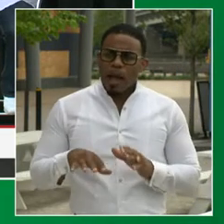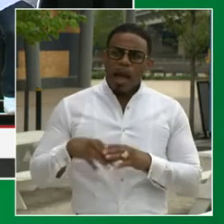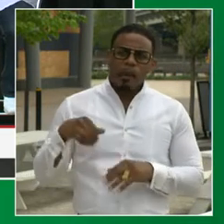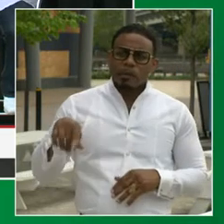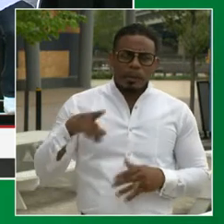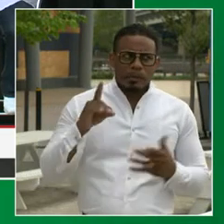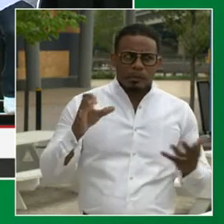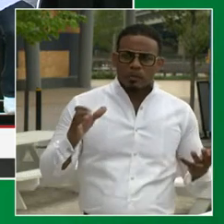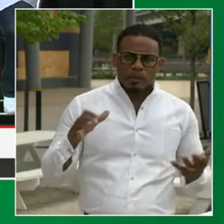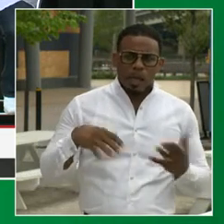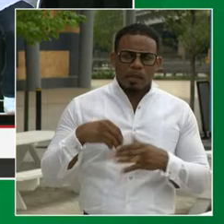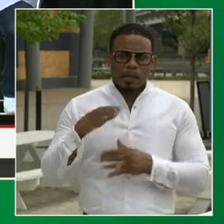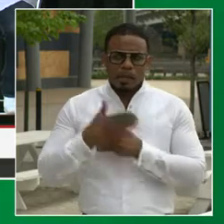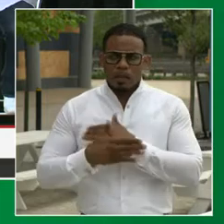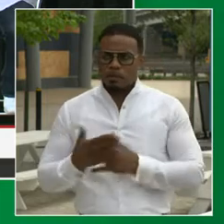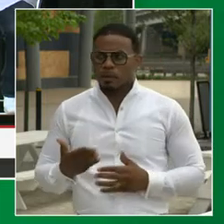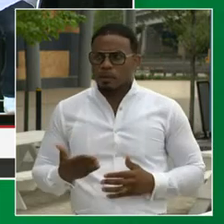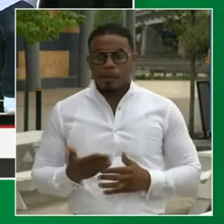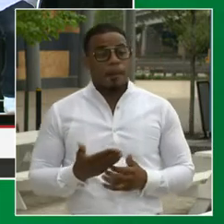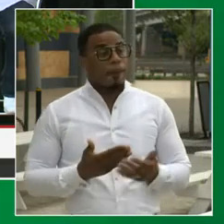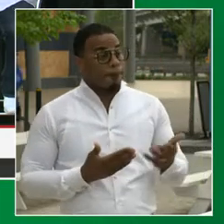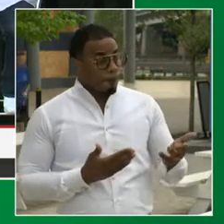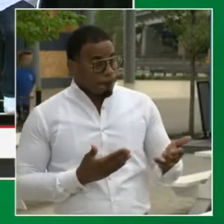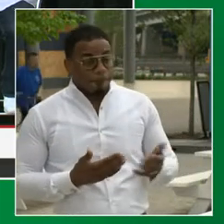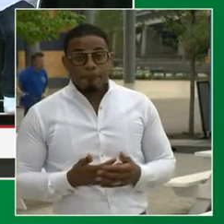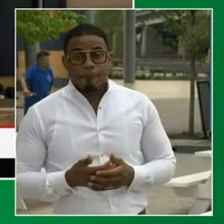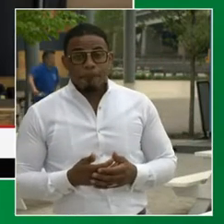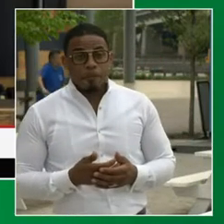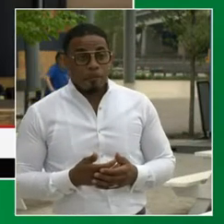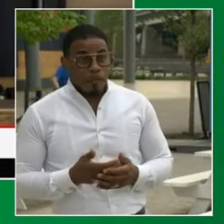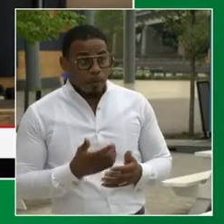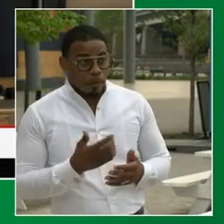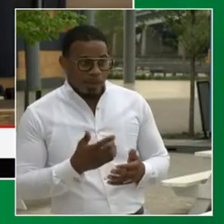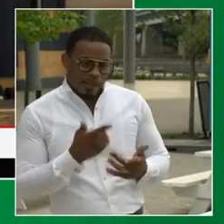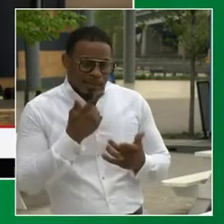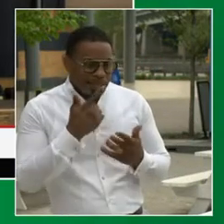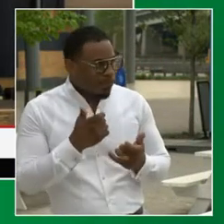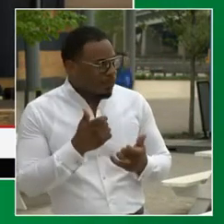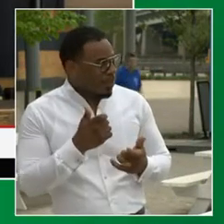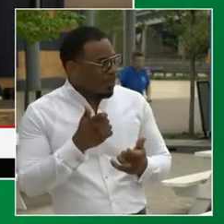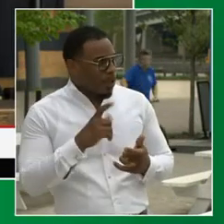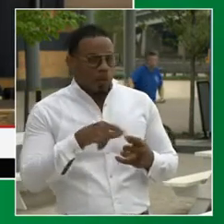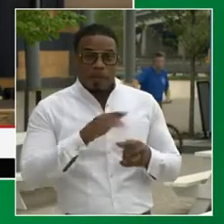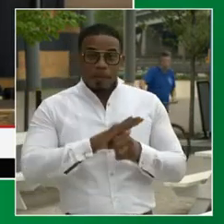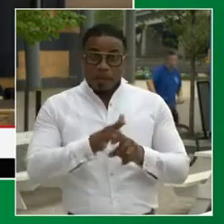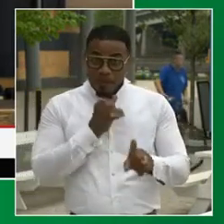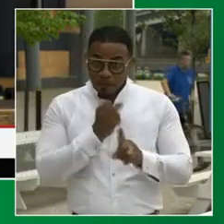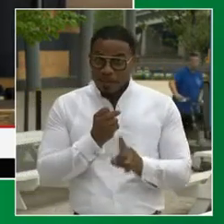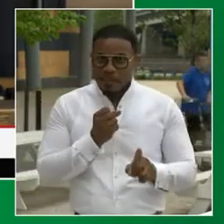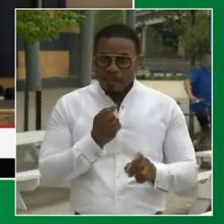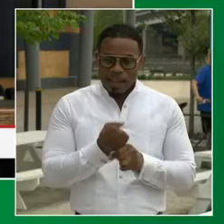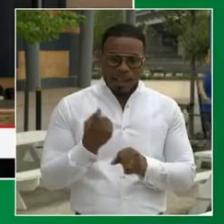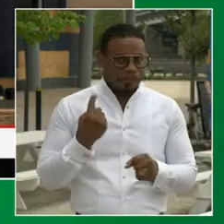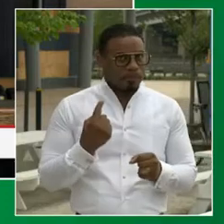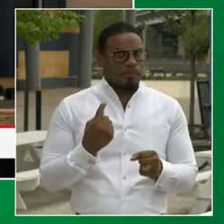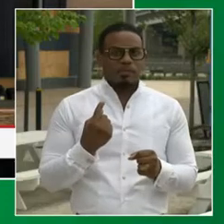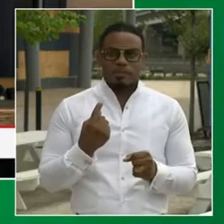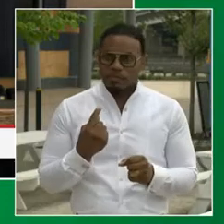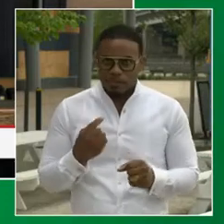outside of DC and outside the country? Well, it's interesting. When the pandemic hit last